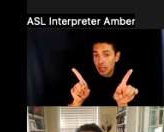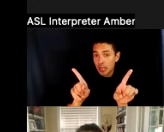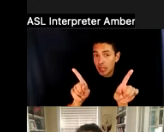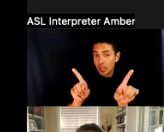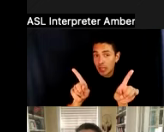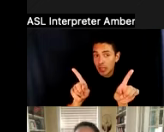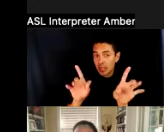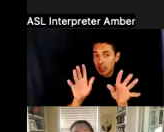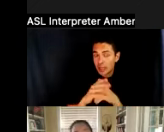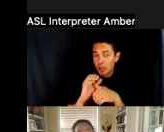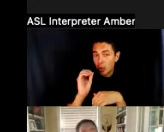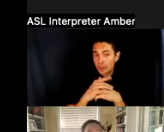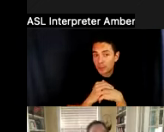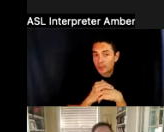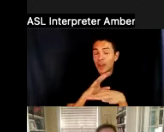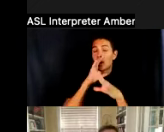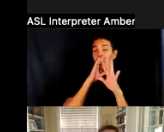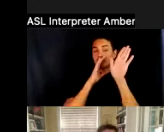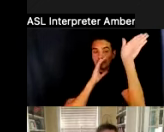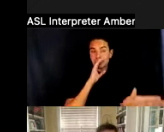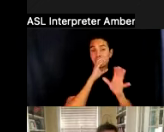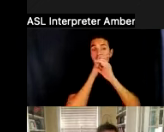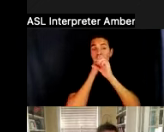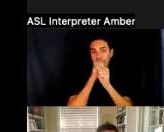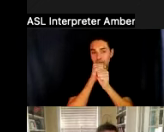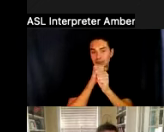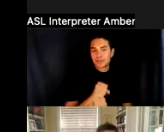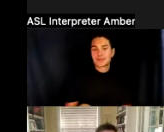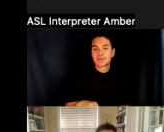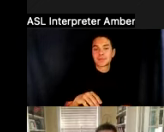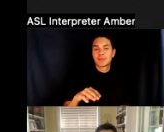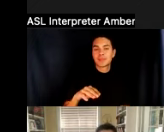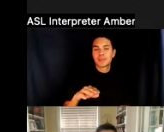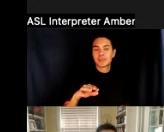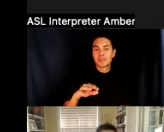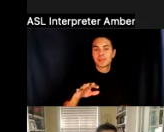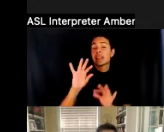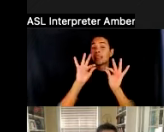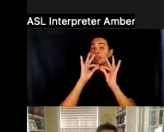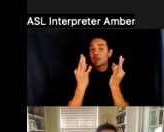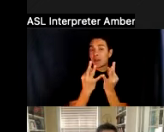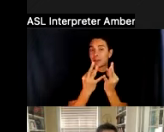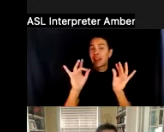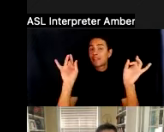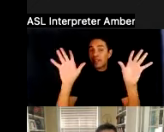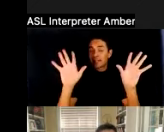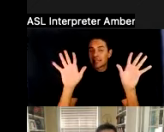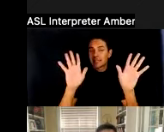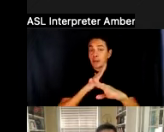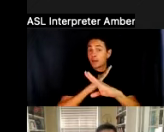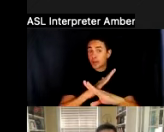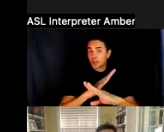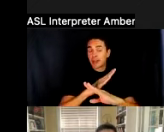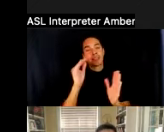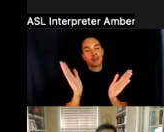So confidentiality. So the FISPA, Family Violence Prevention and Service Act, 42